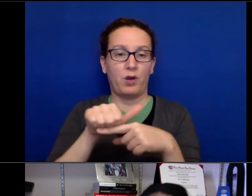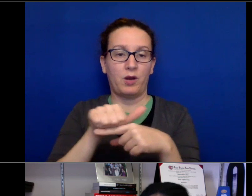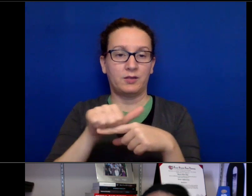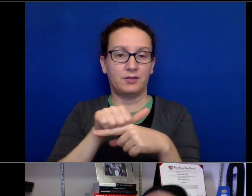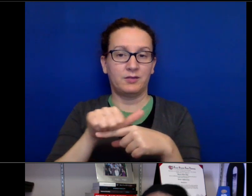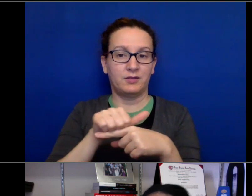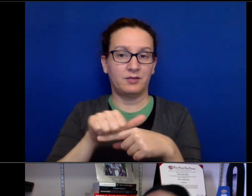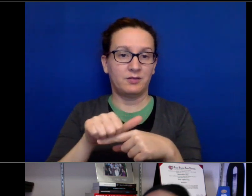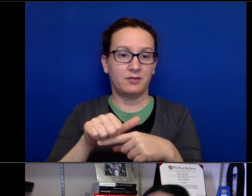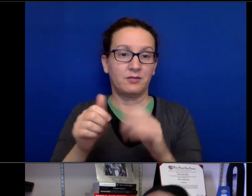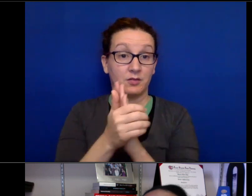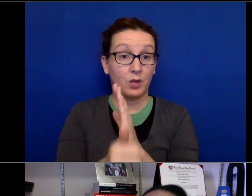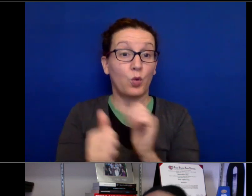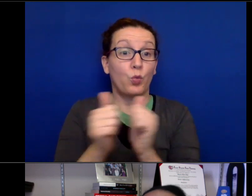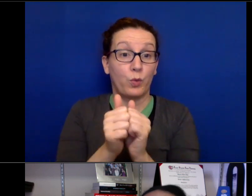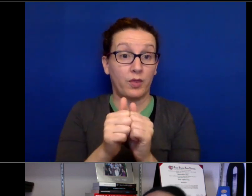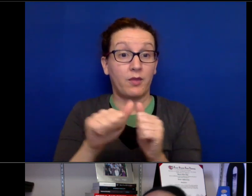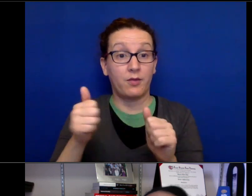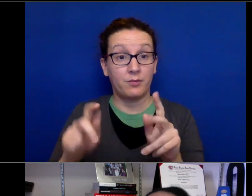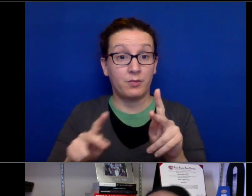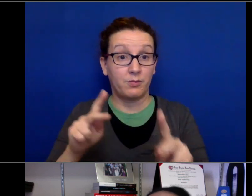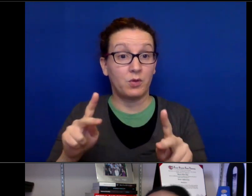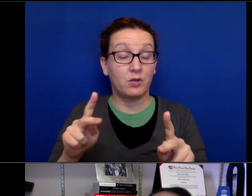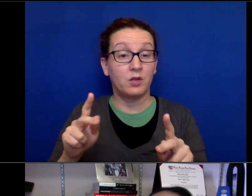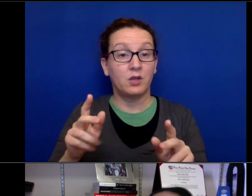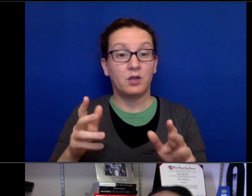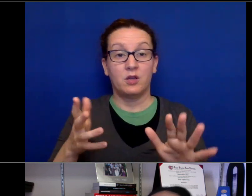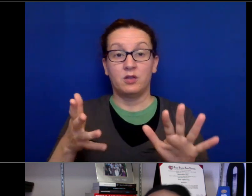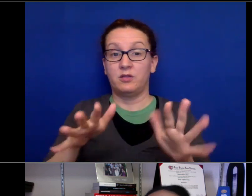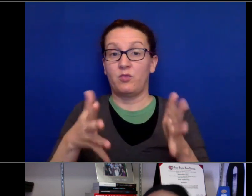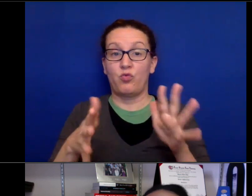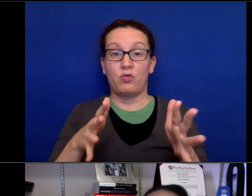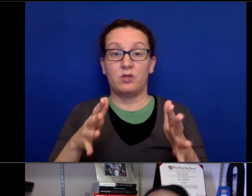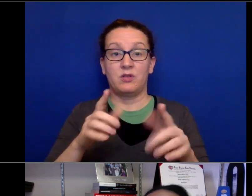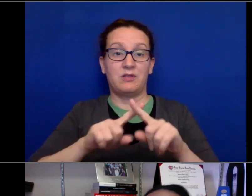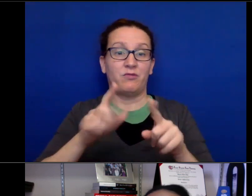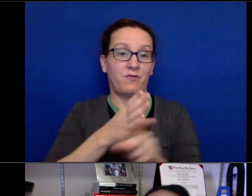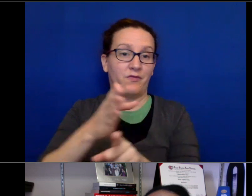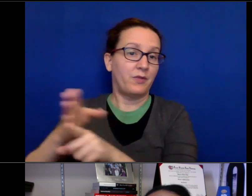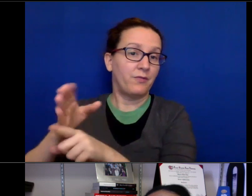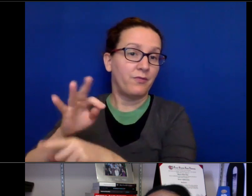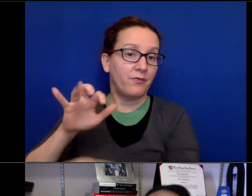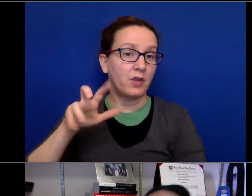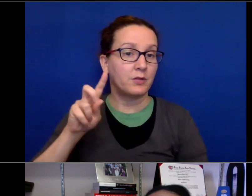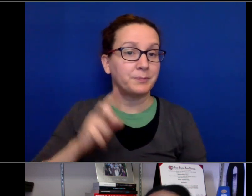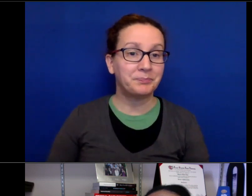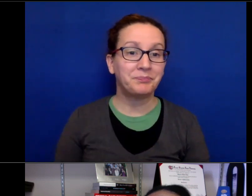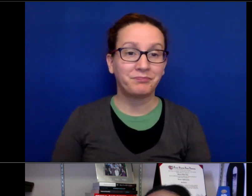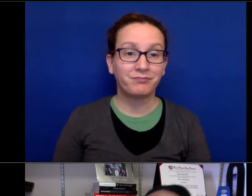this skill with people that are somewhat that are in different fields.